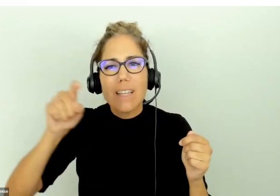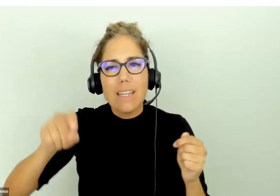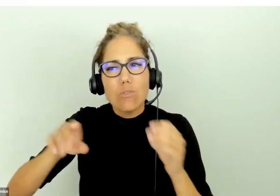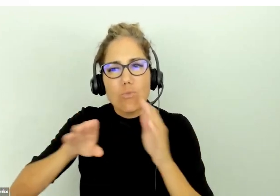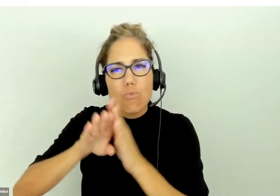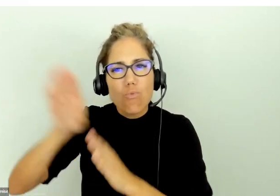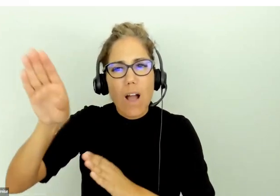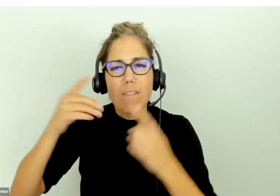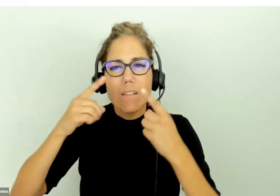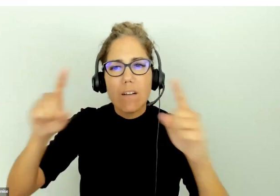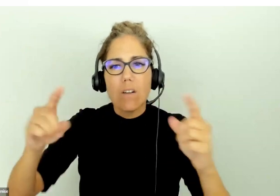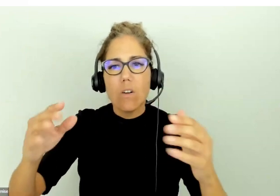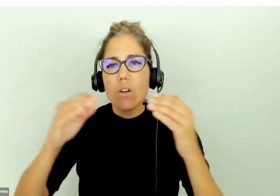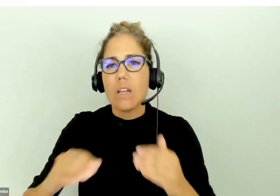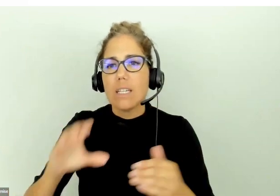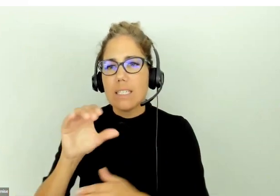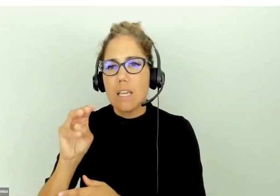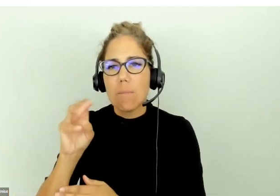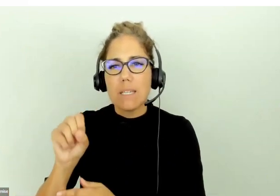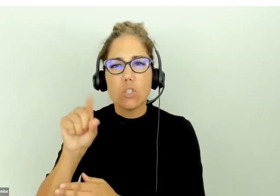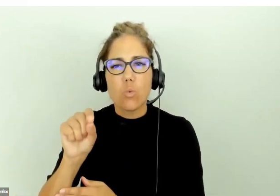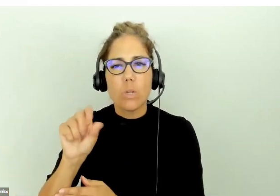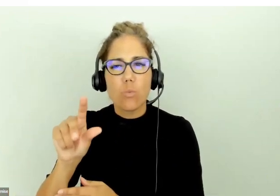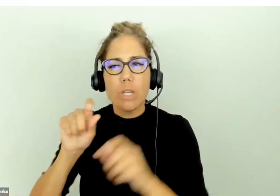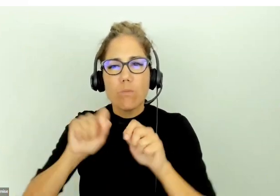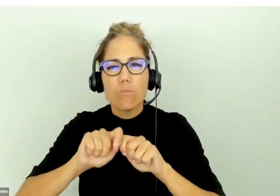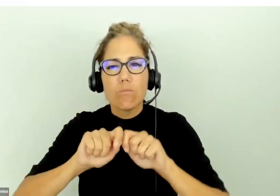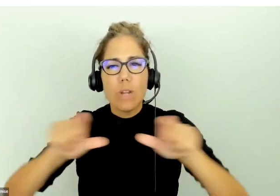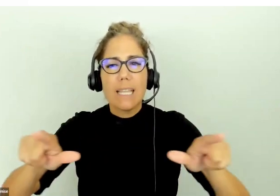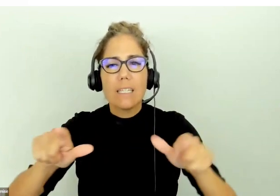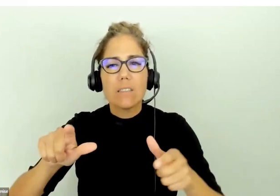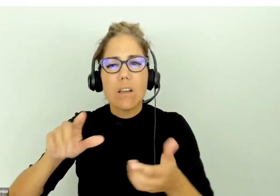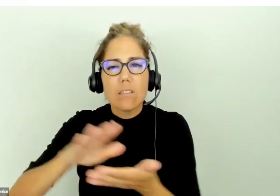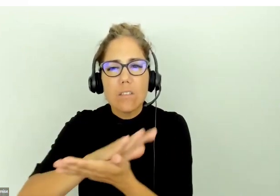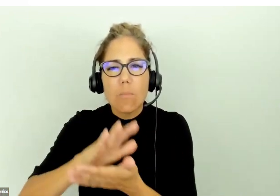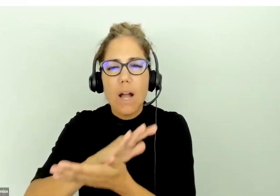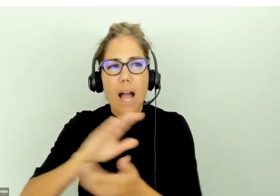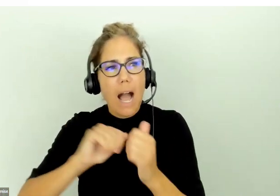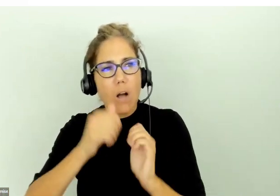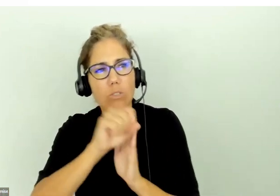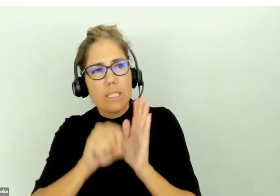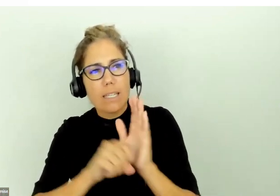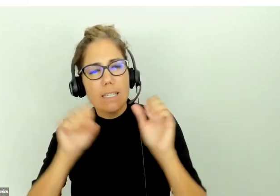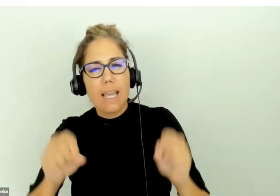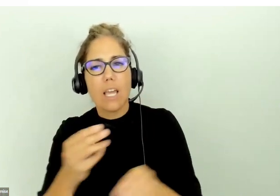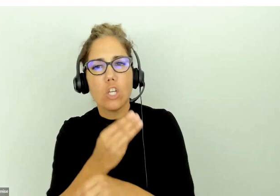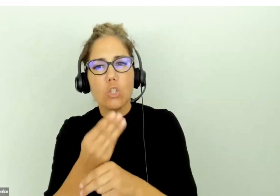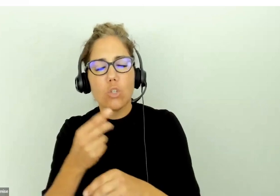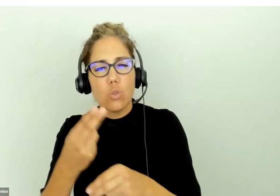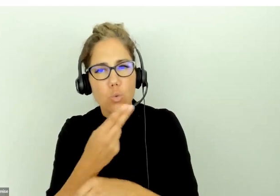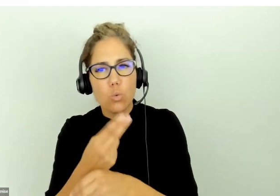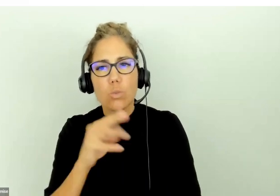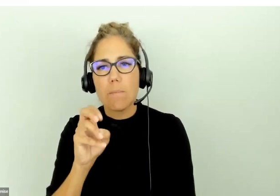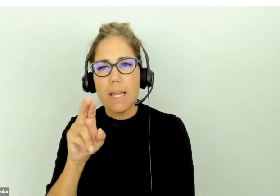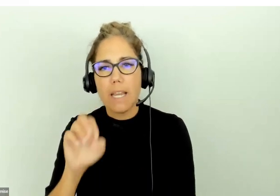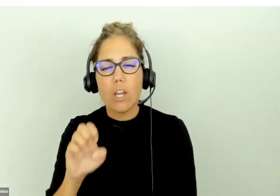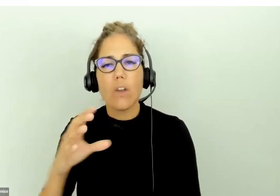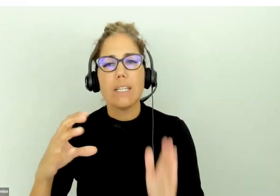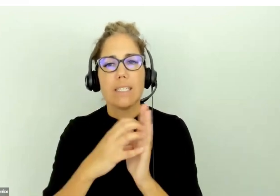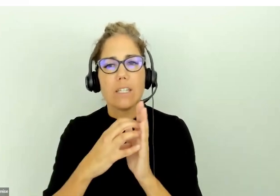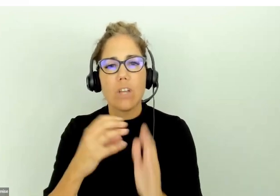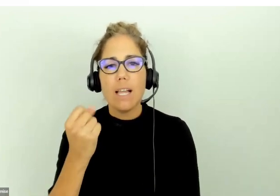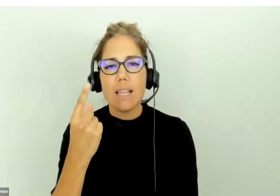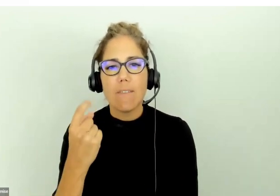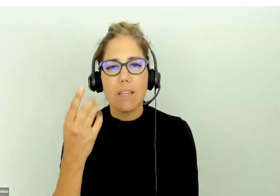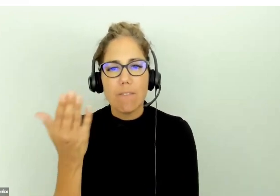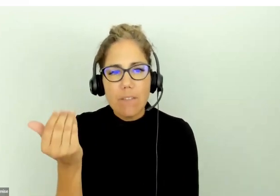CMS in 2023 released a document outlining the ways that states can use Medicaid Section 1115 research and demonstration